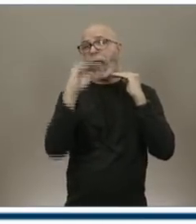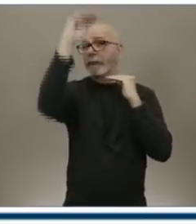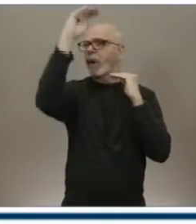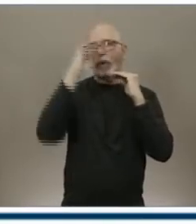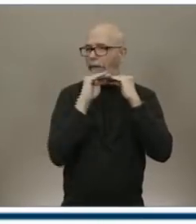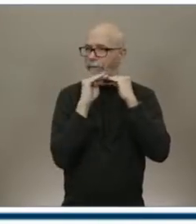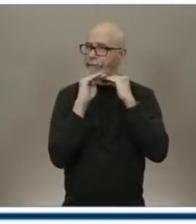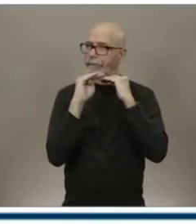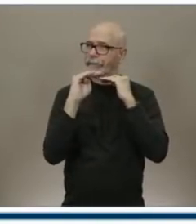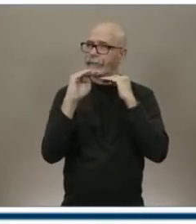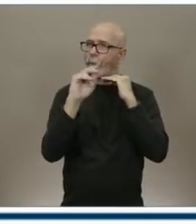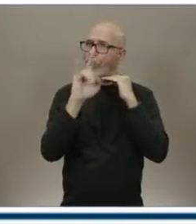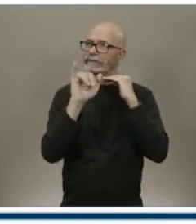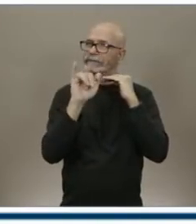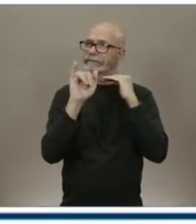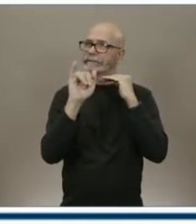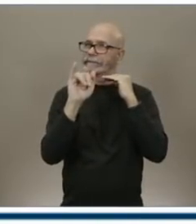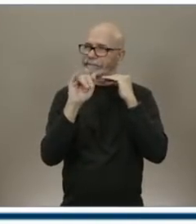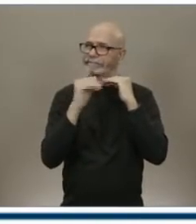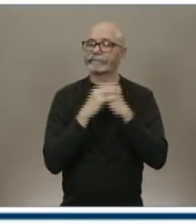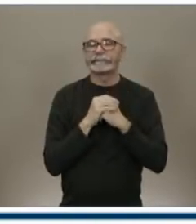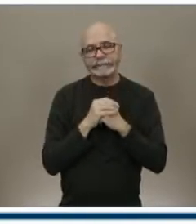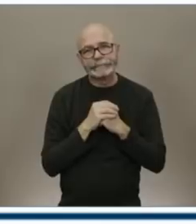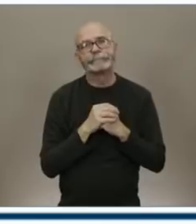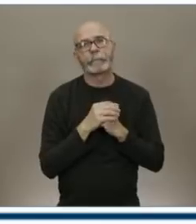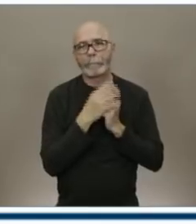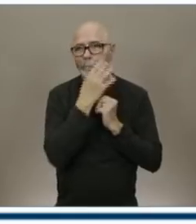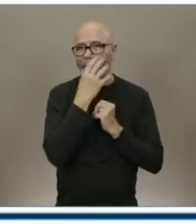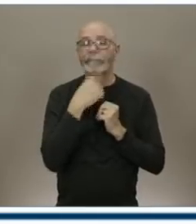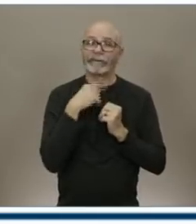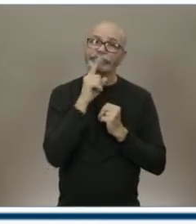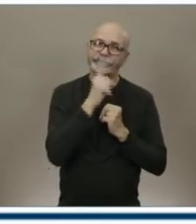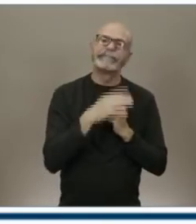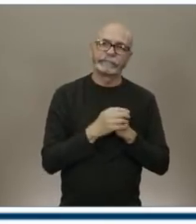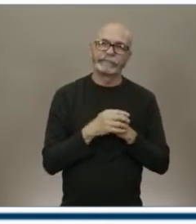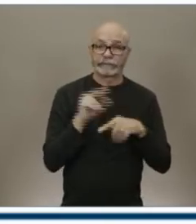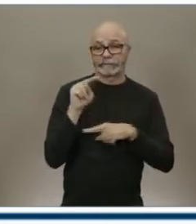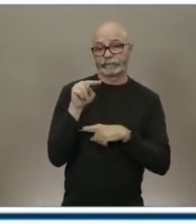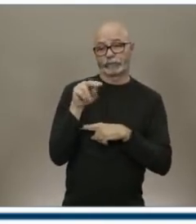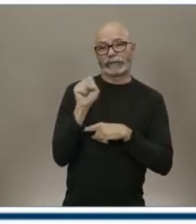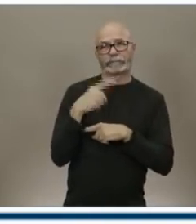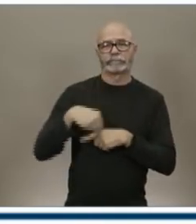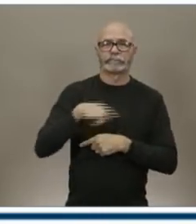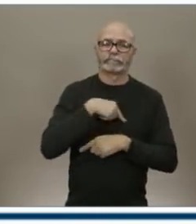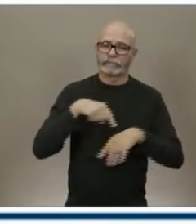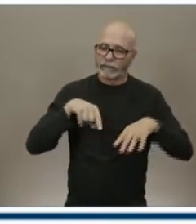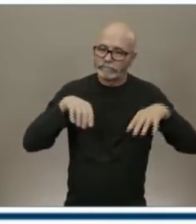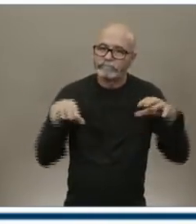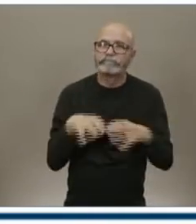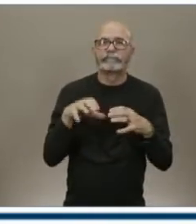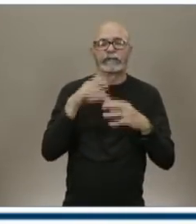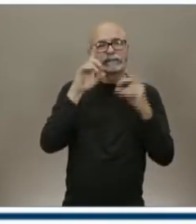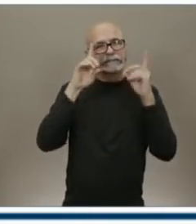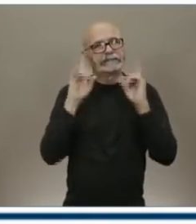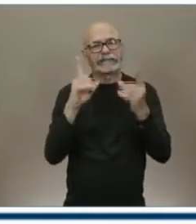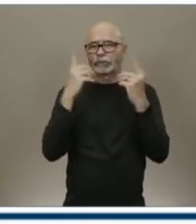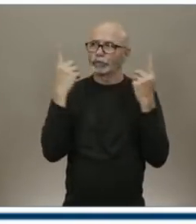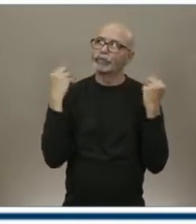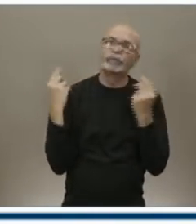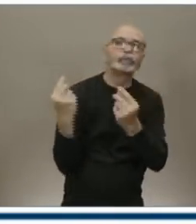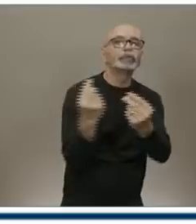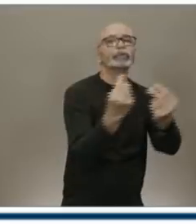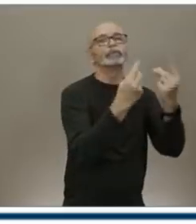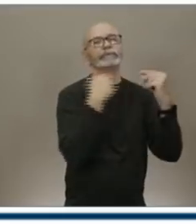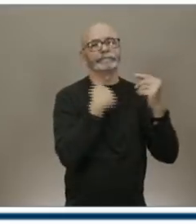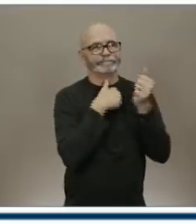been very humbled by the way Nova Scotians have shown up and continue to show up for this. All the things that